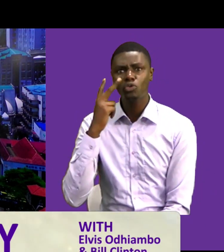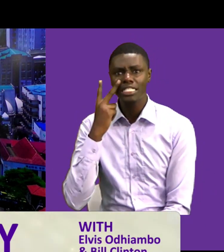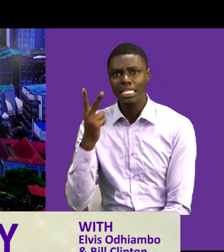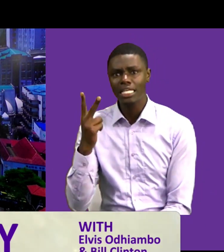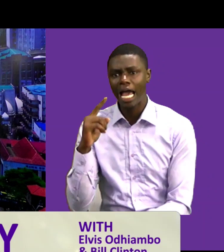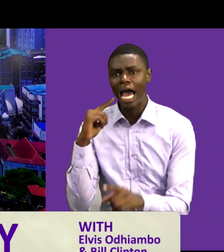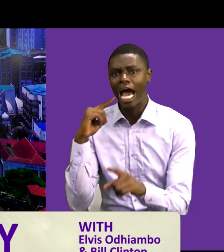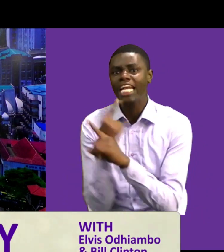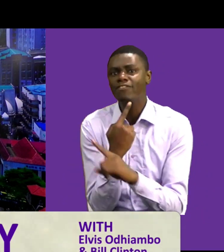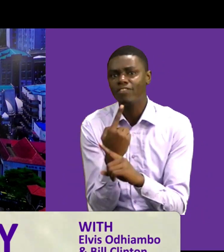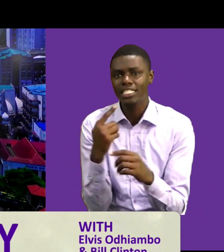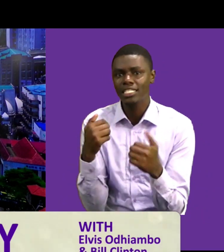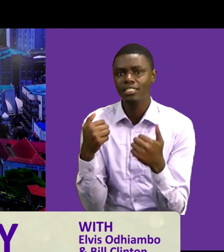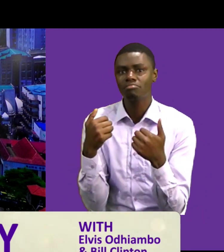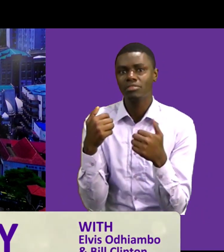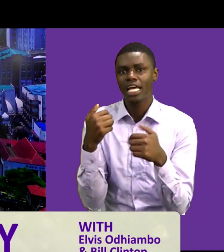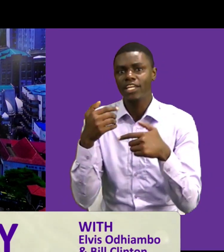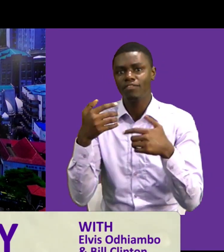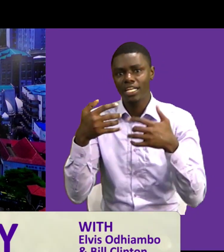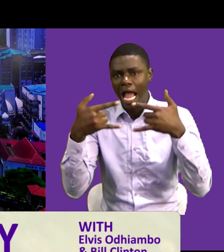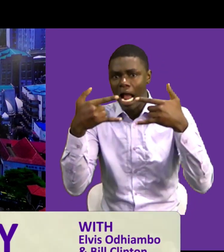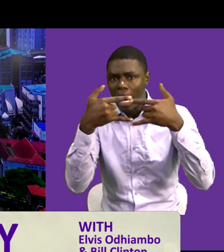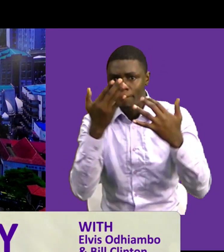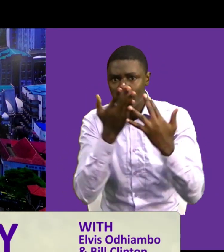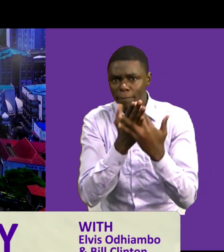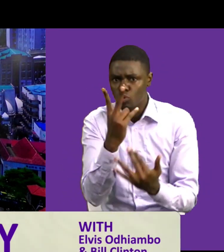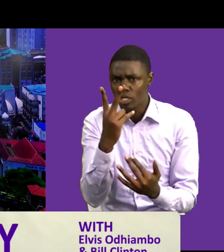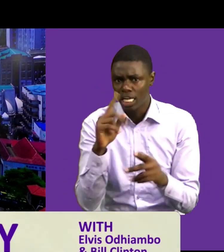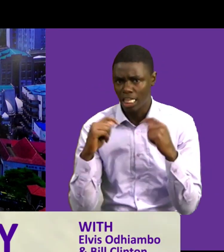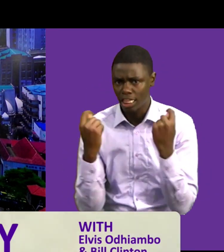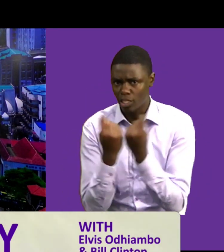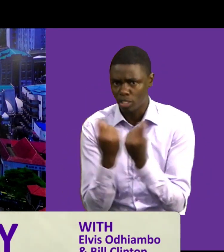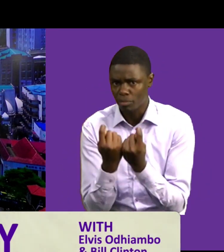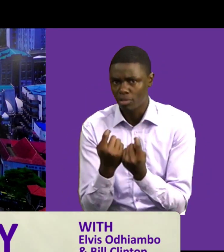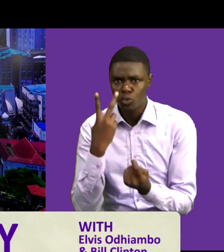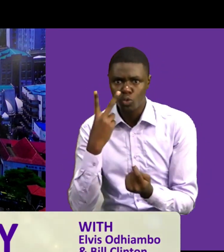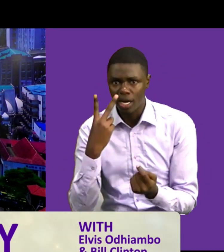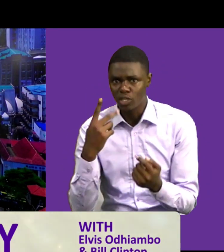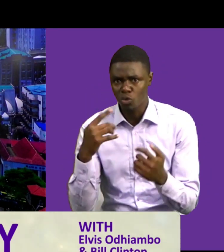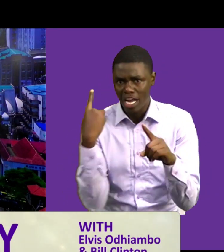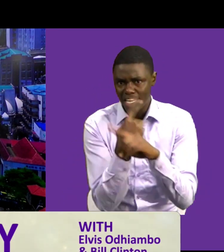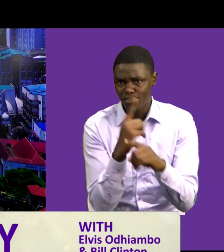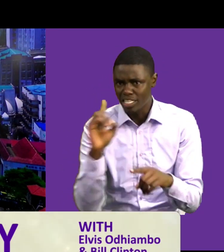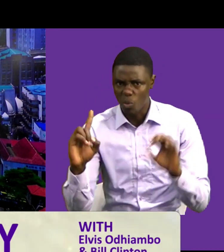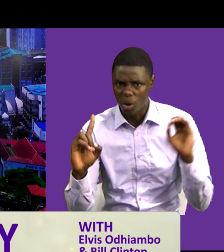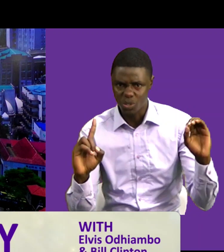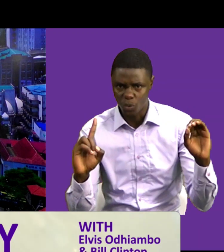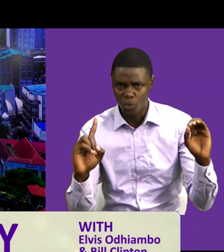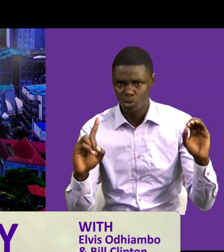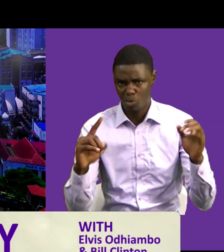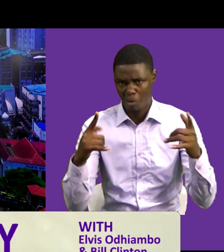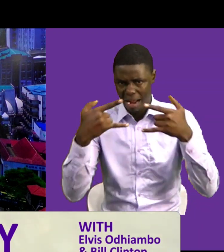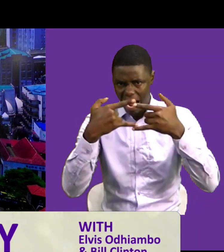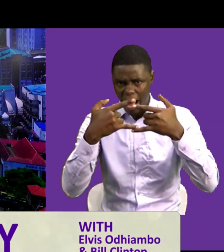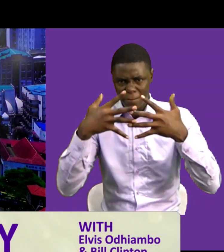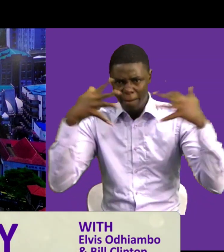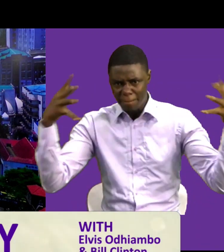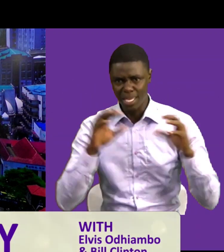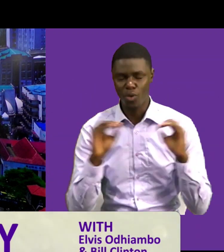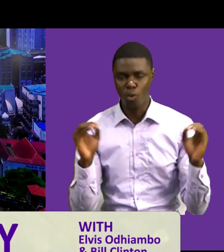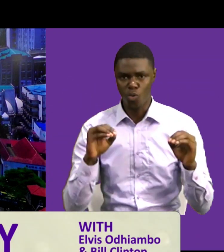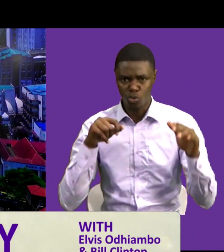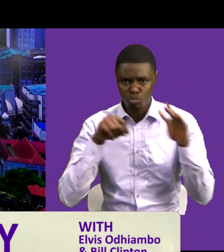different margin between the two teams. I don't see a big gap between the teams, because